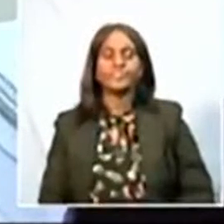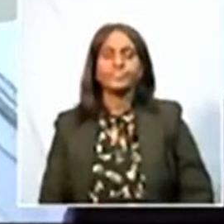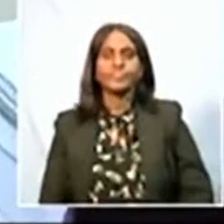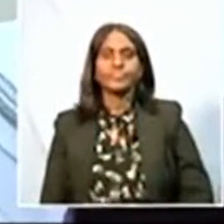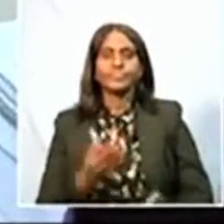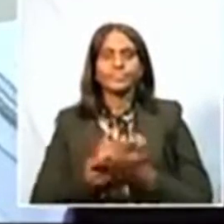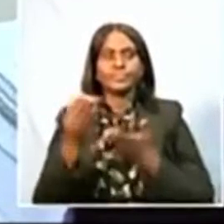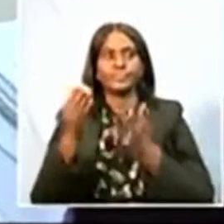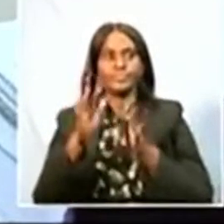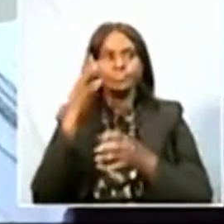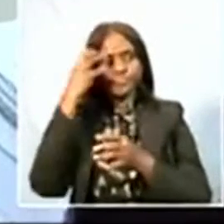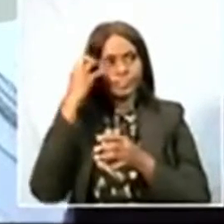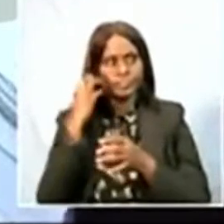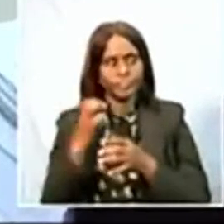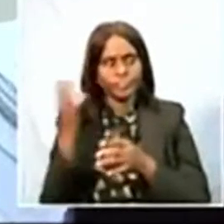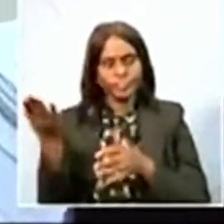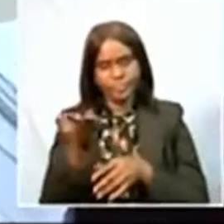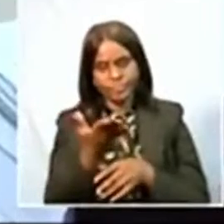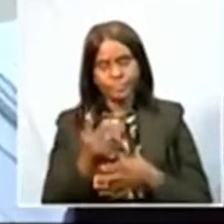Procurement officer,